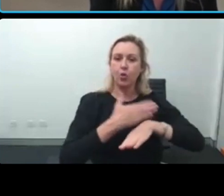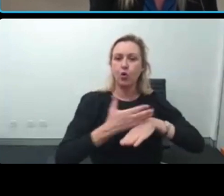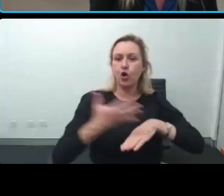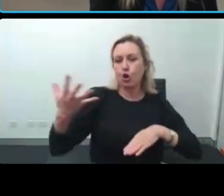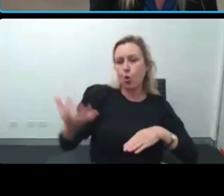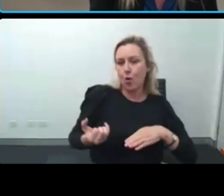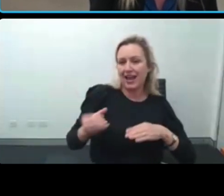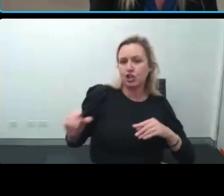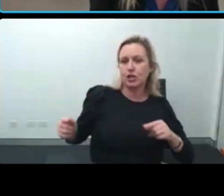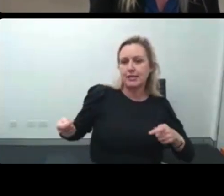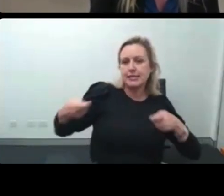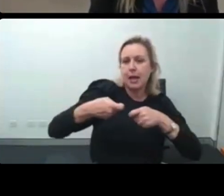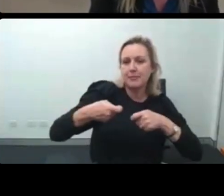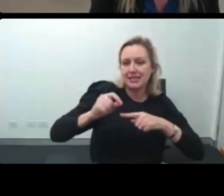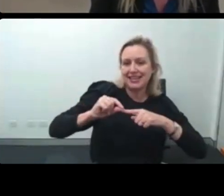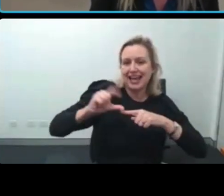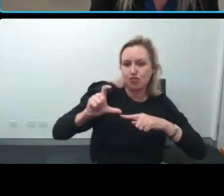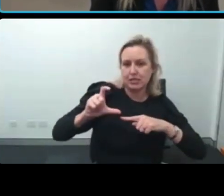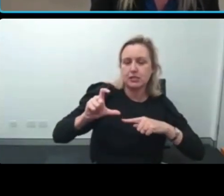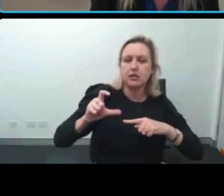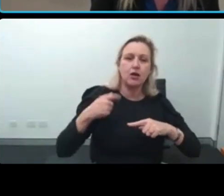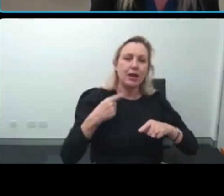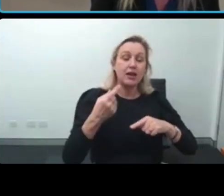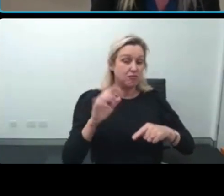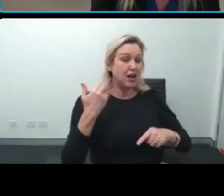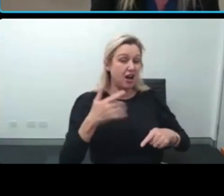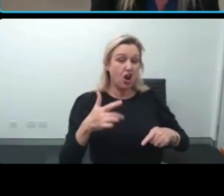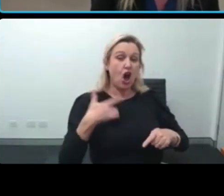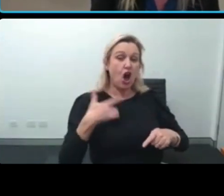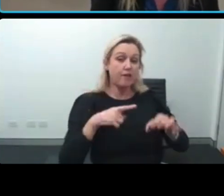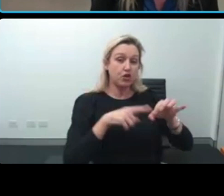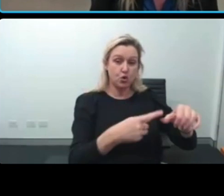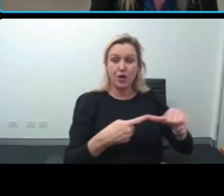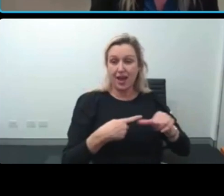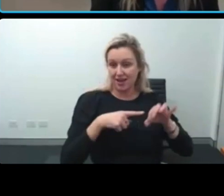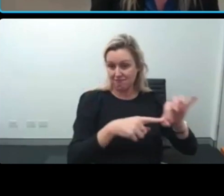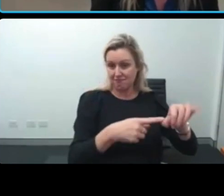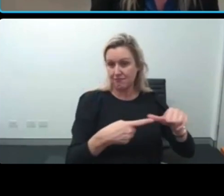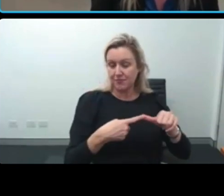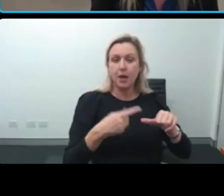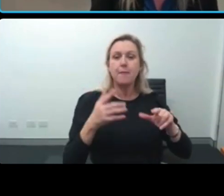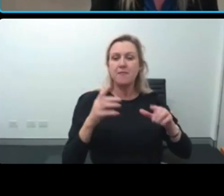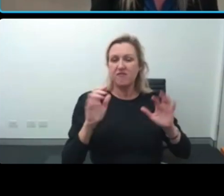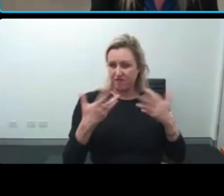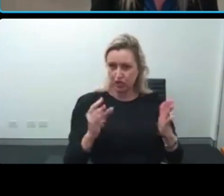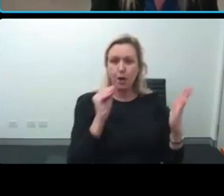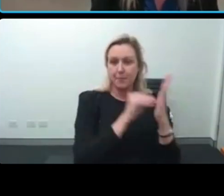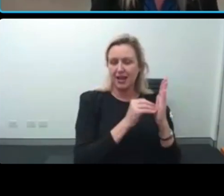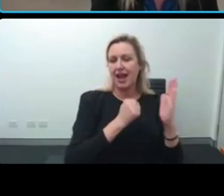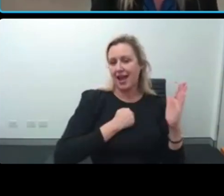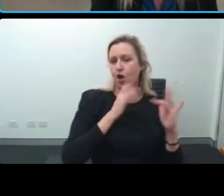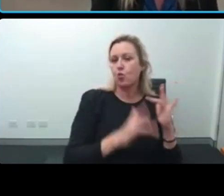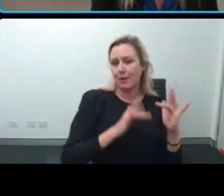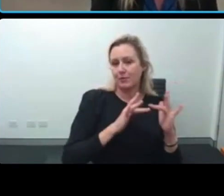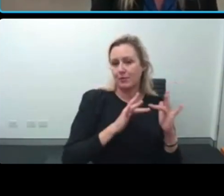subsidy increase. We recorded a live Q&A, and this has also been published on OPAN's website if